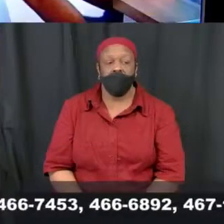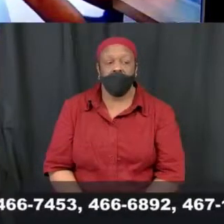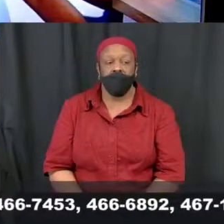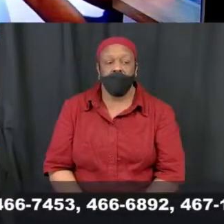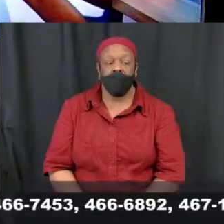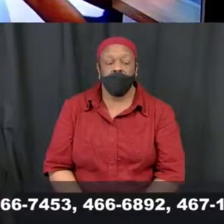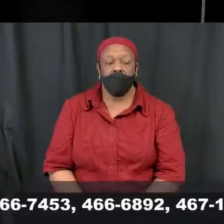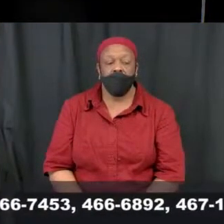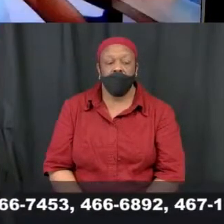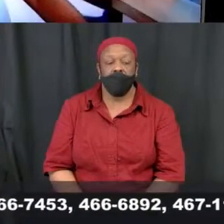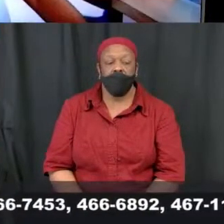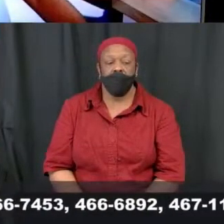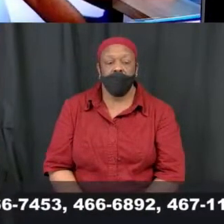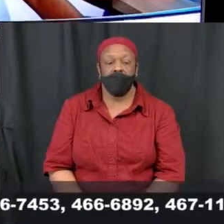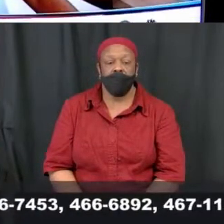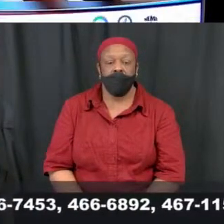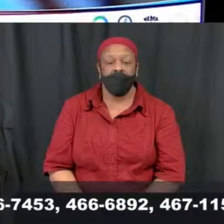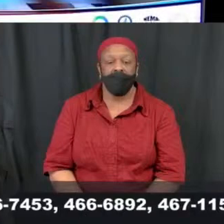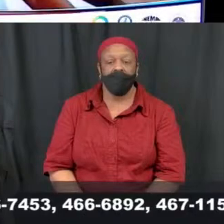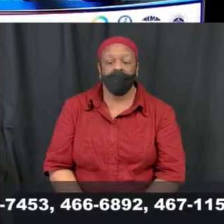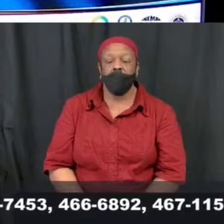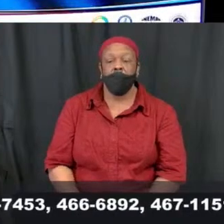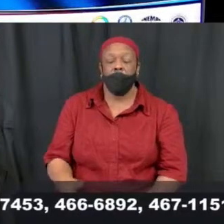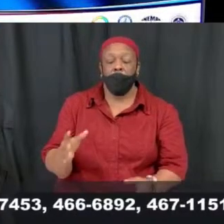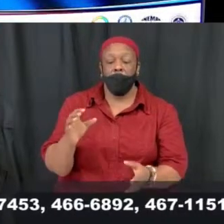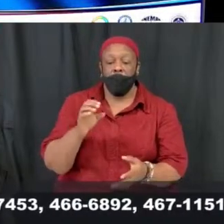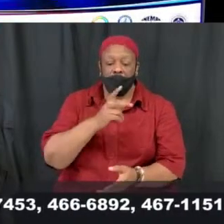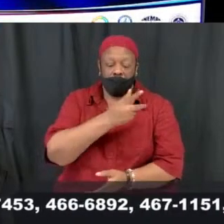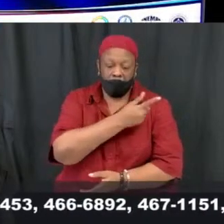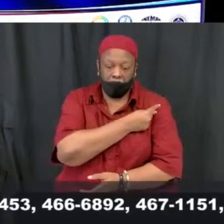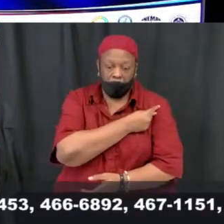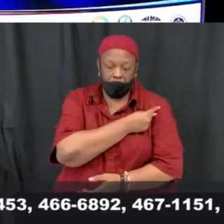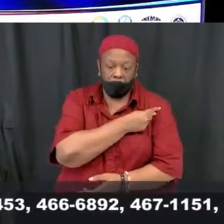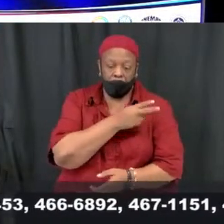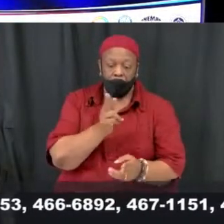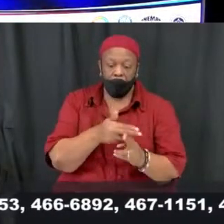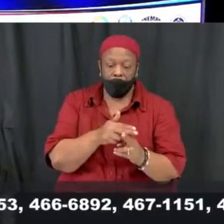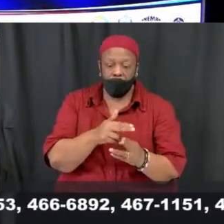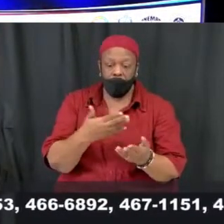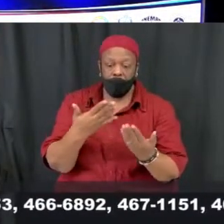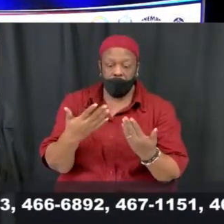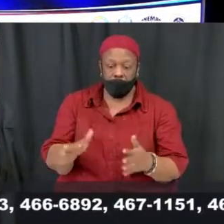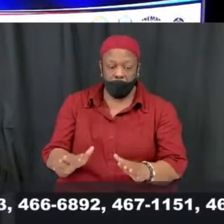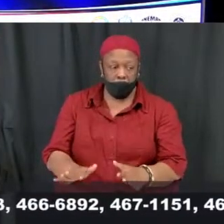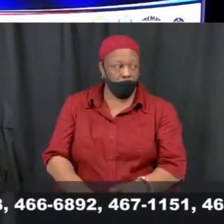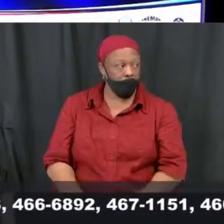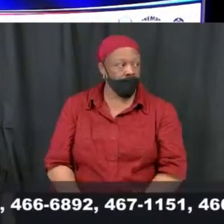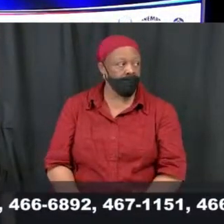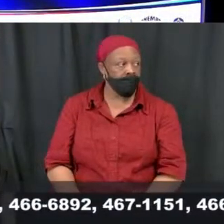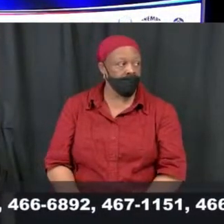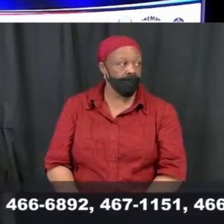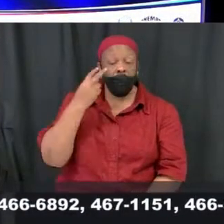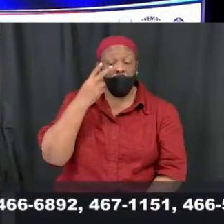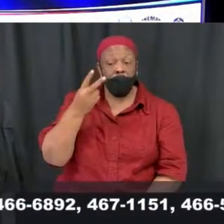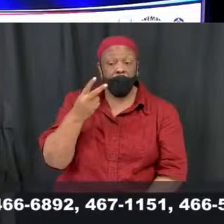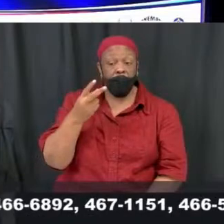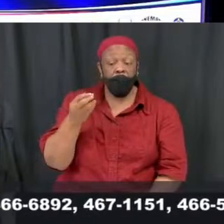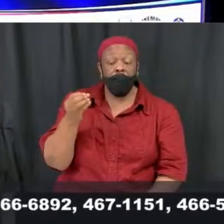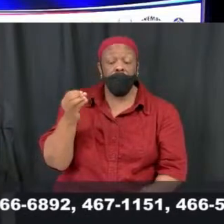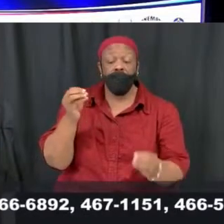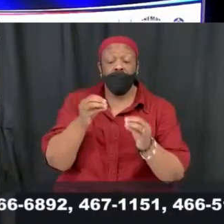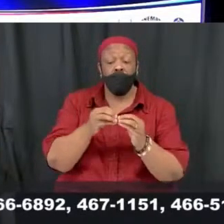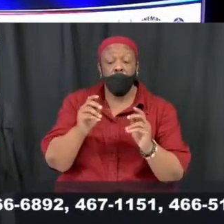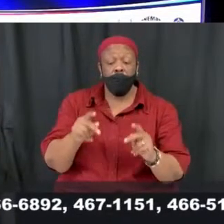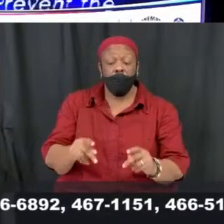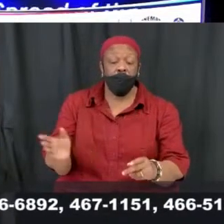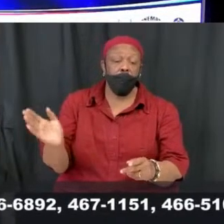As to vaccine and expiration date, we have seen a significant uptake in the coming